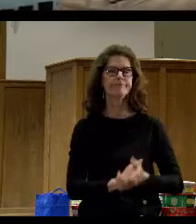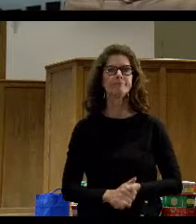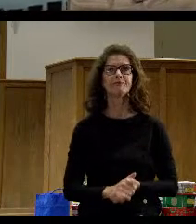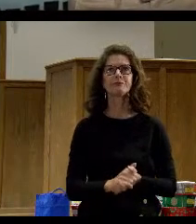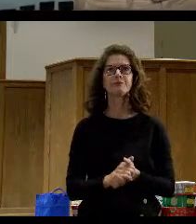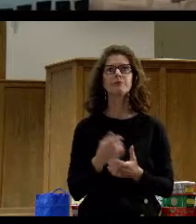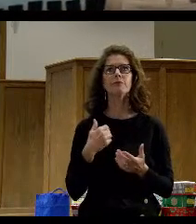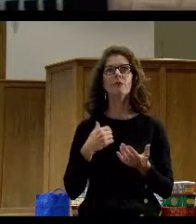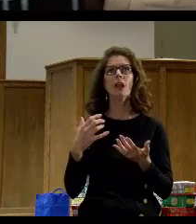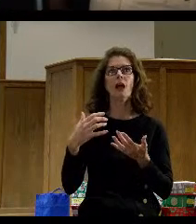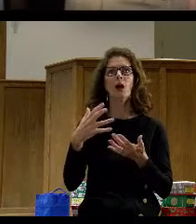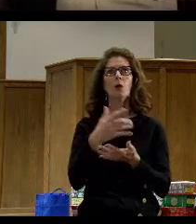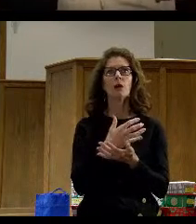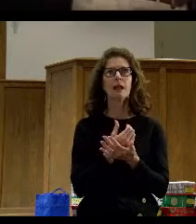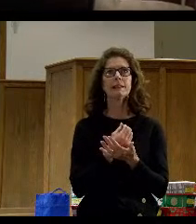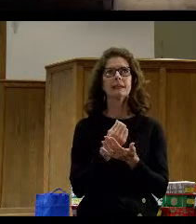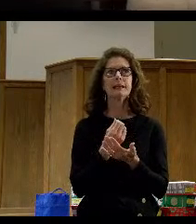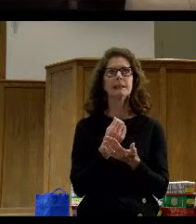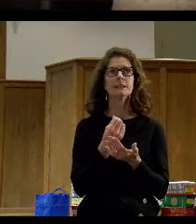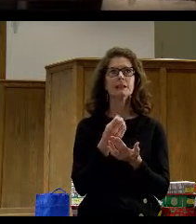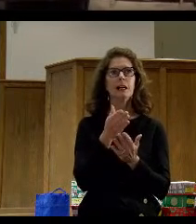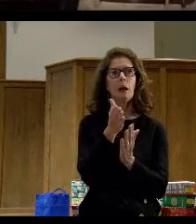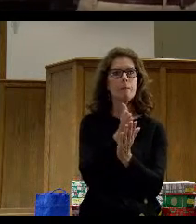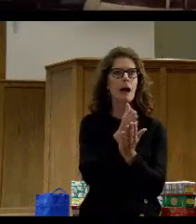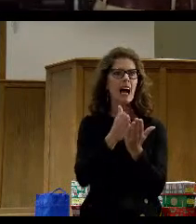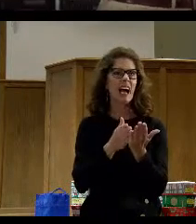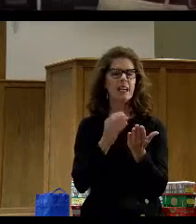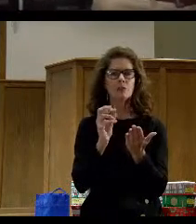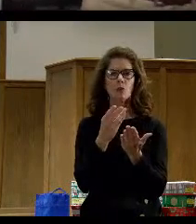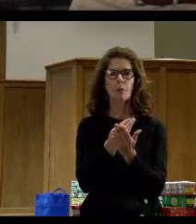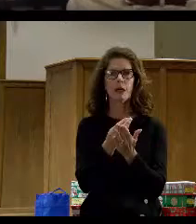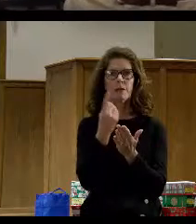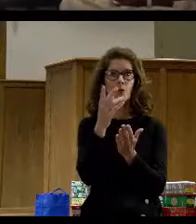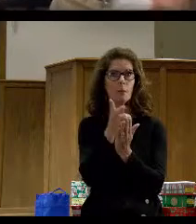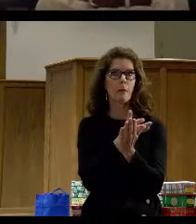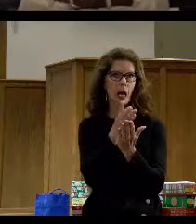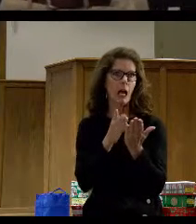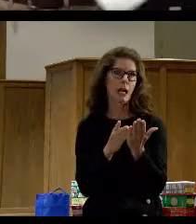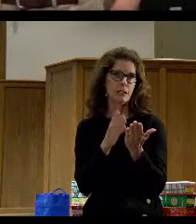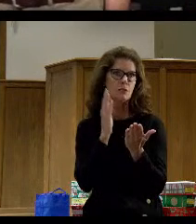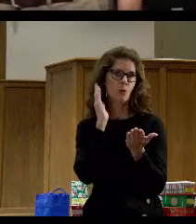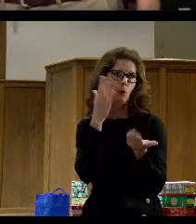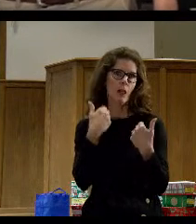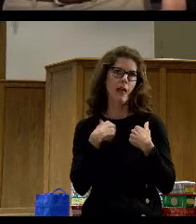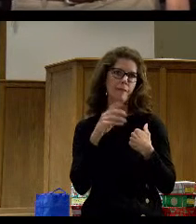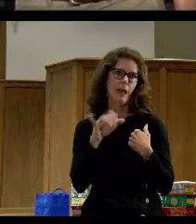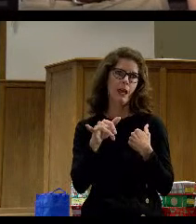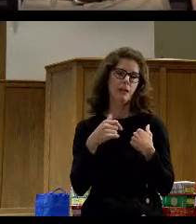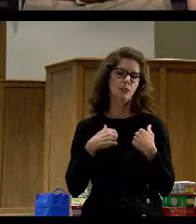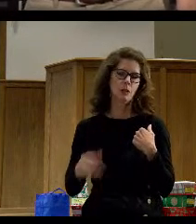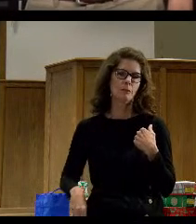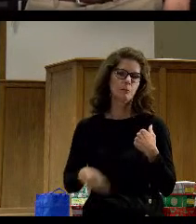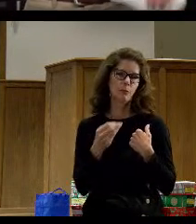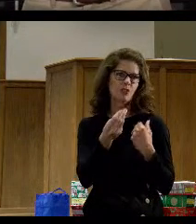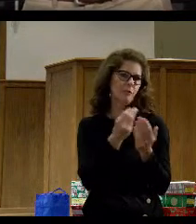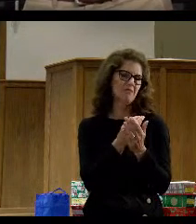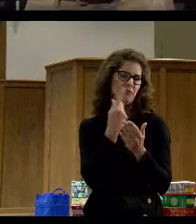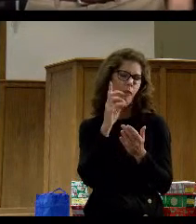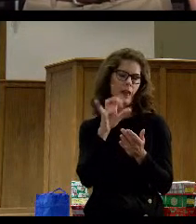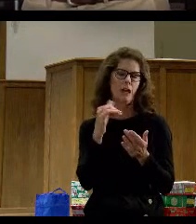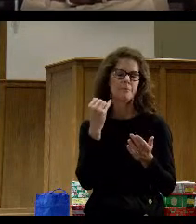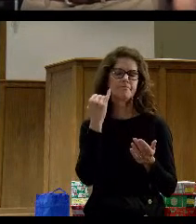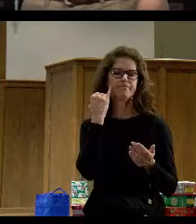pies to be bought and the other supplemental costs that we might encounter for Thanksgiving Day in the city, so you'll have an opportunity to contribute financially as well.